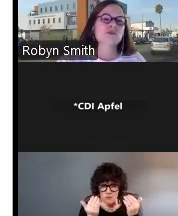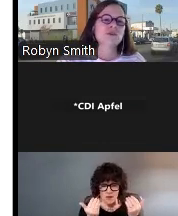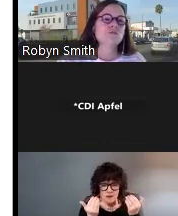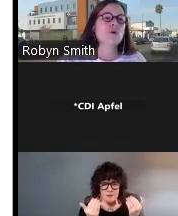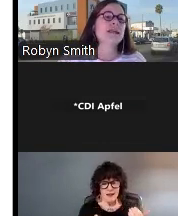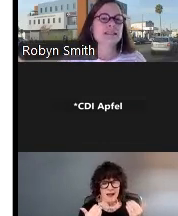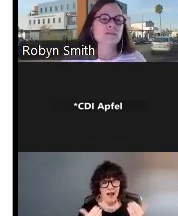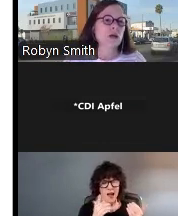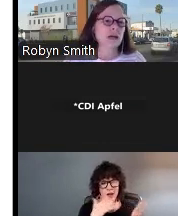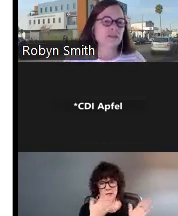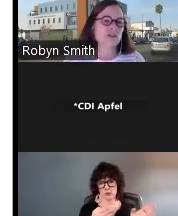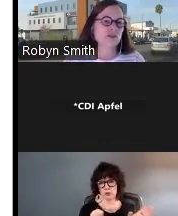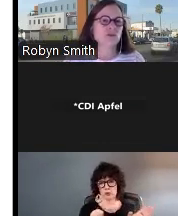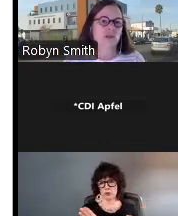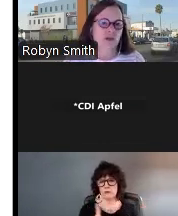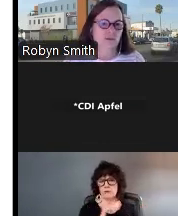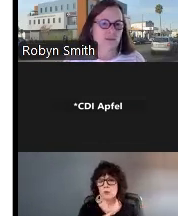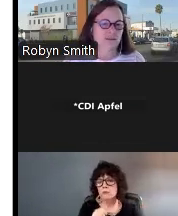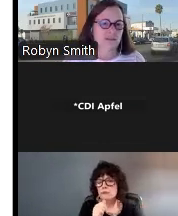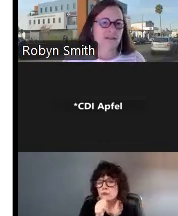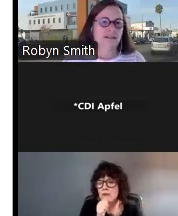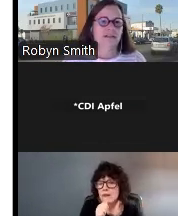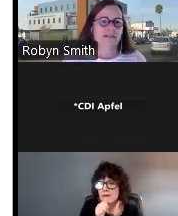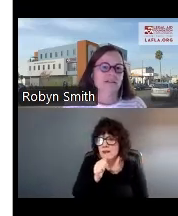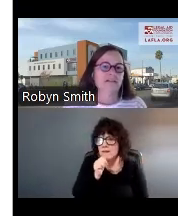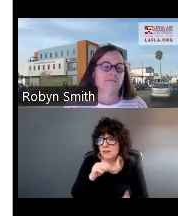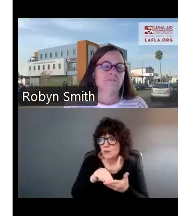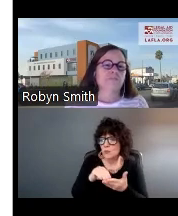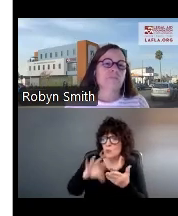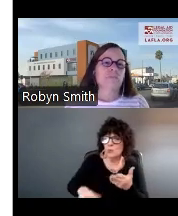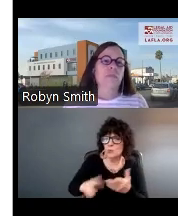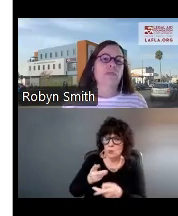So first, what is a private student loan?